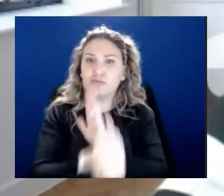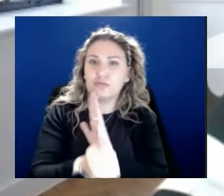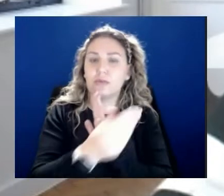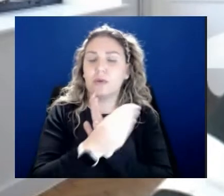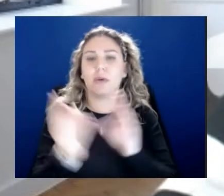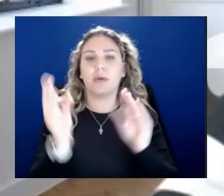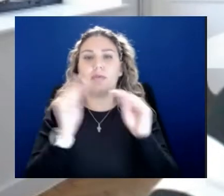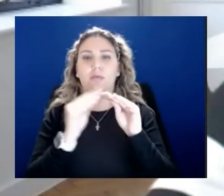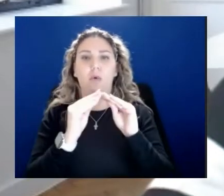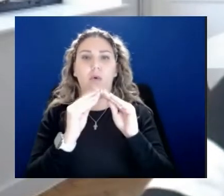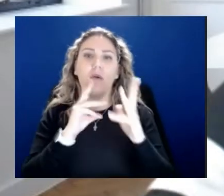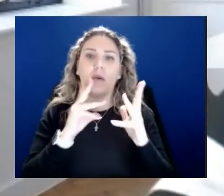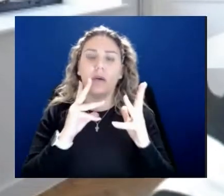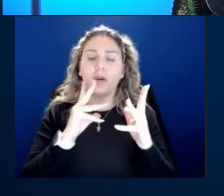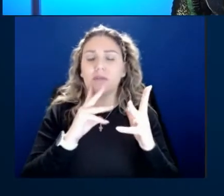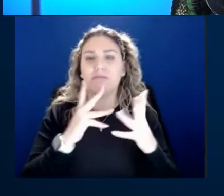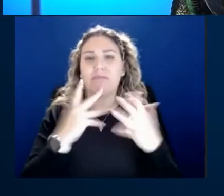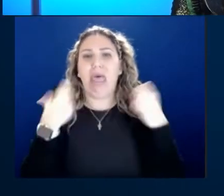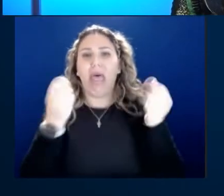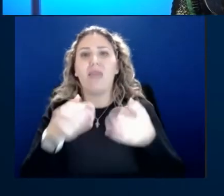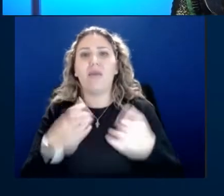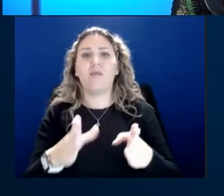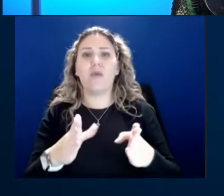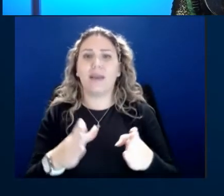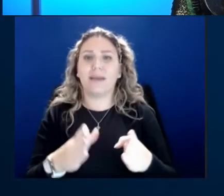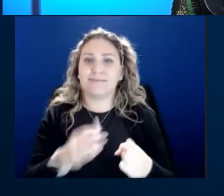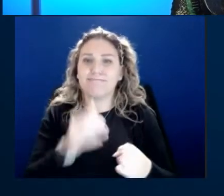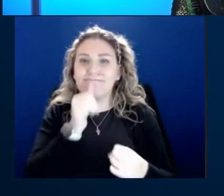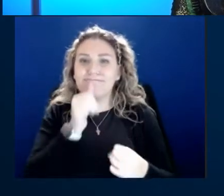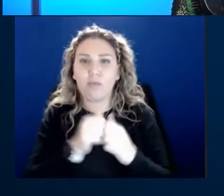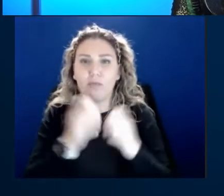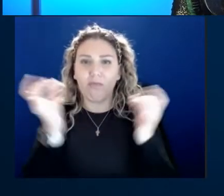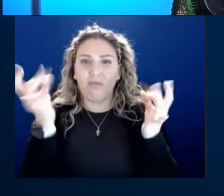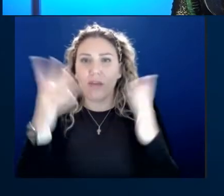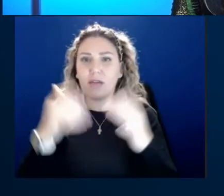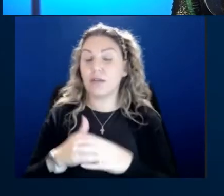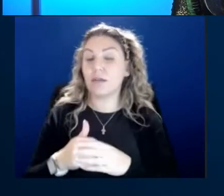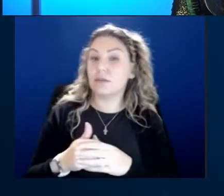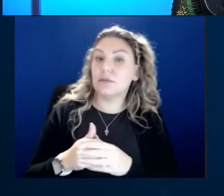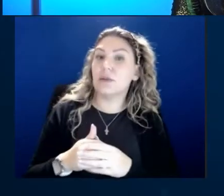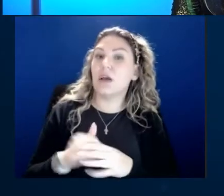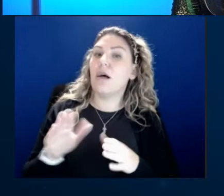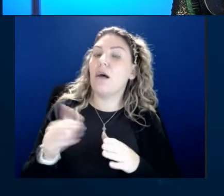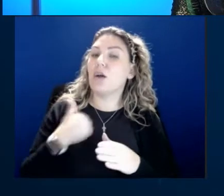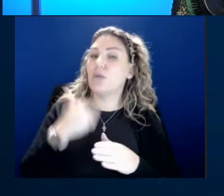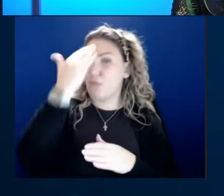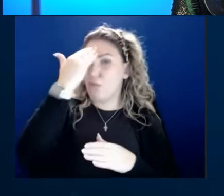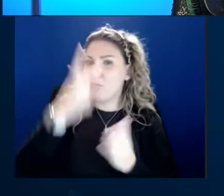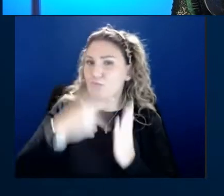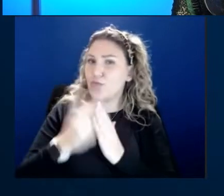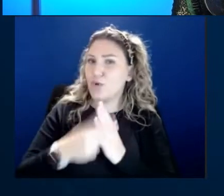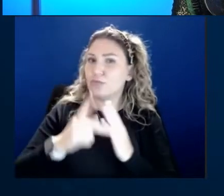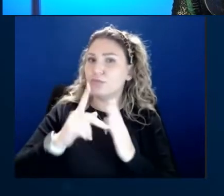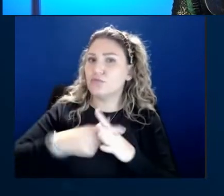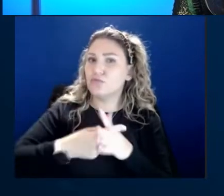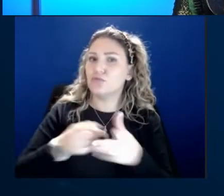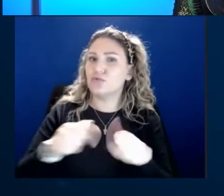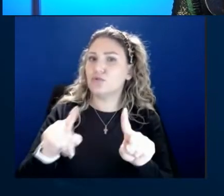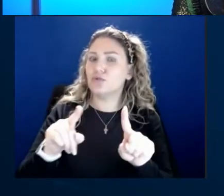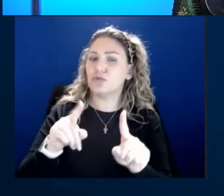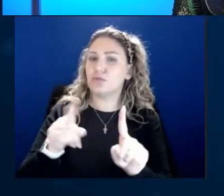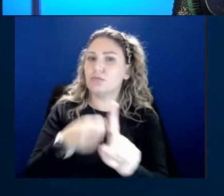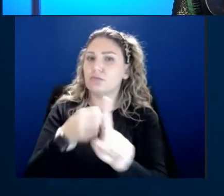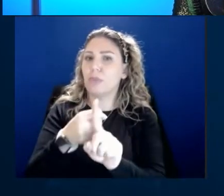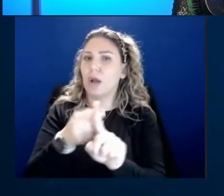healthier ways as well. So, Damon, I know this program started during the pandemic. How did that impact your reach?